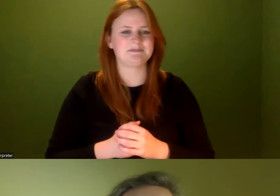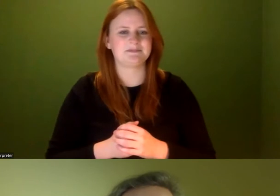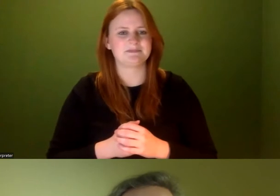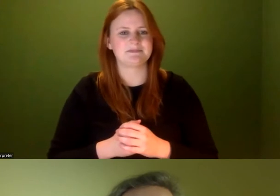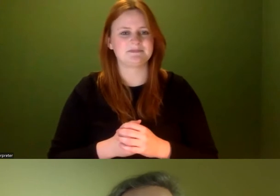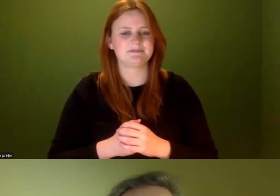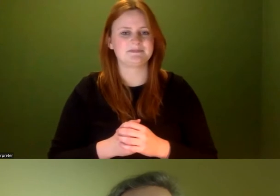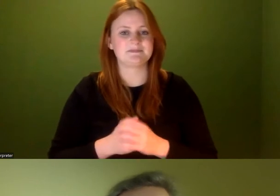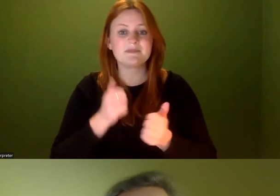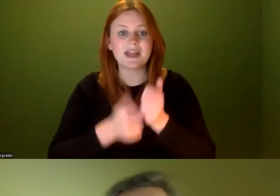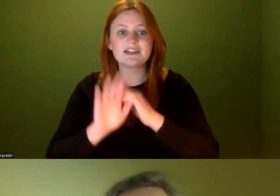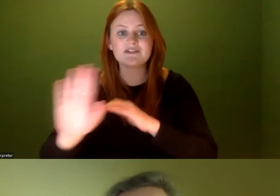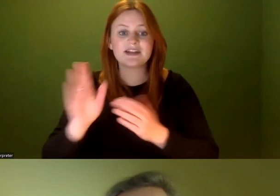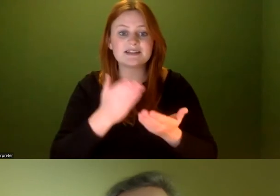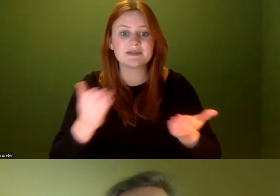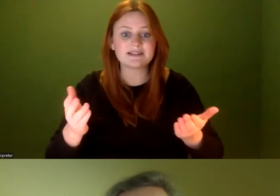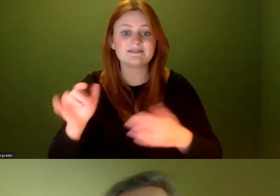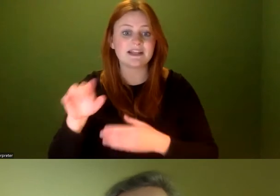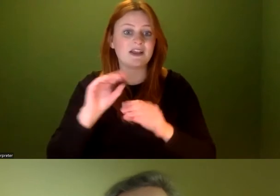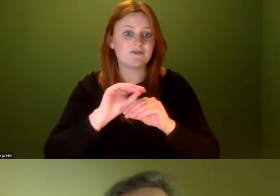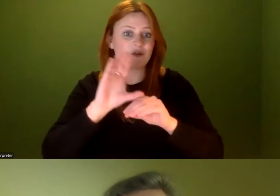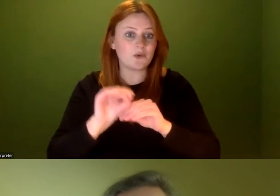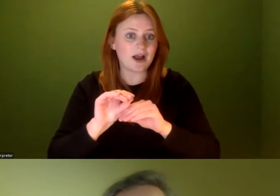each of which he photographed more than 50 times